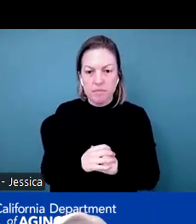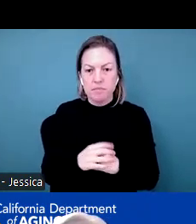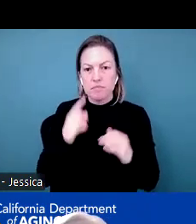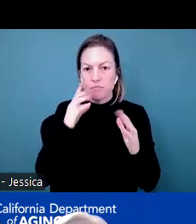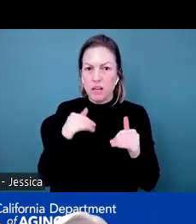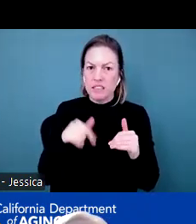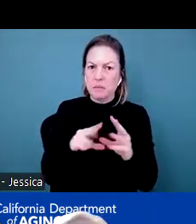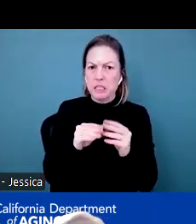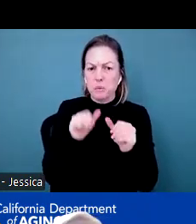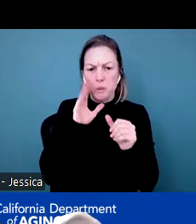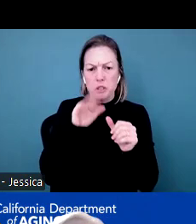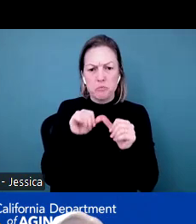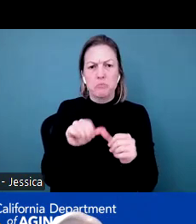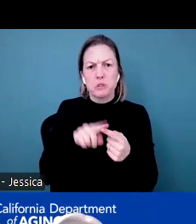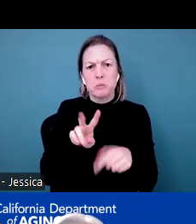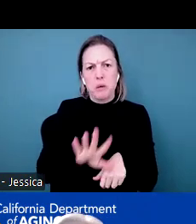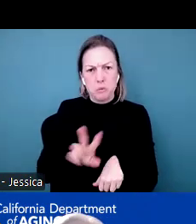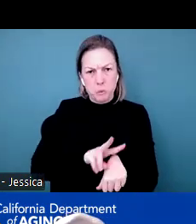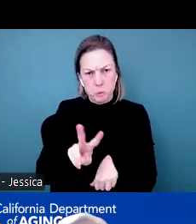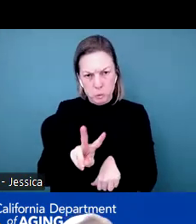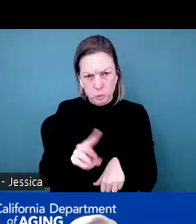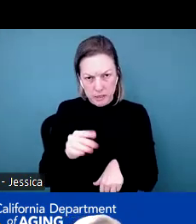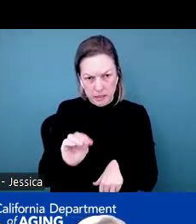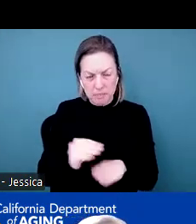to run to about 2 p.m. Next slide.